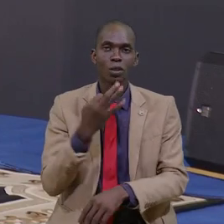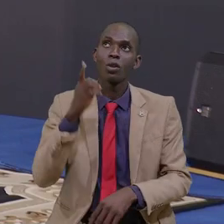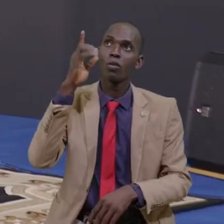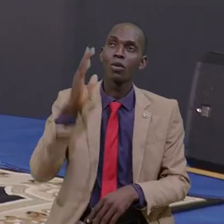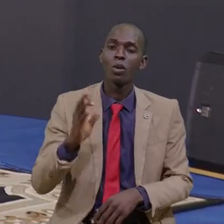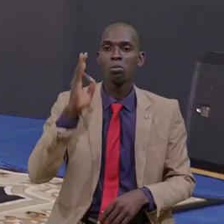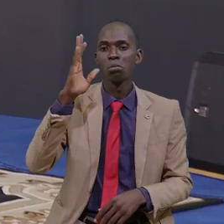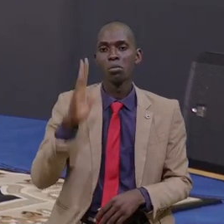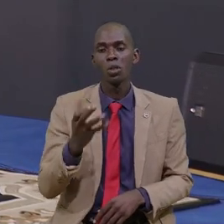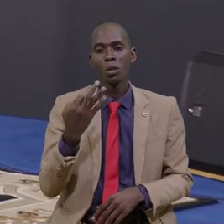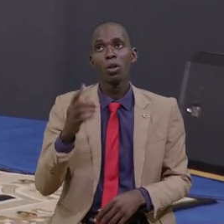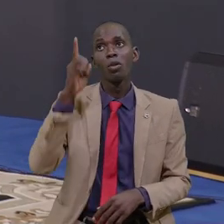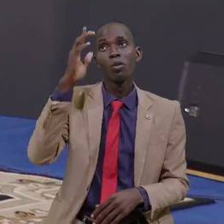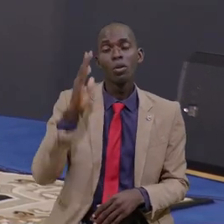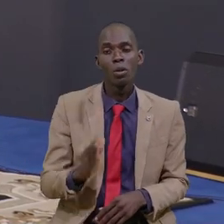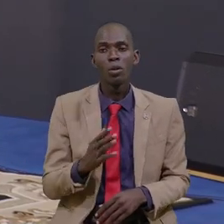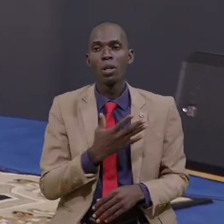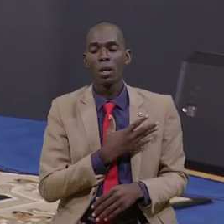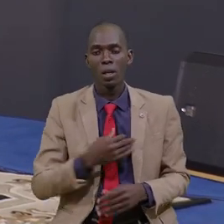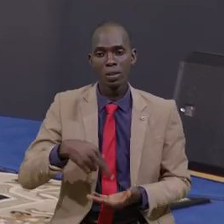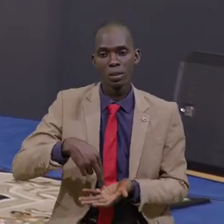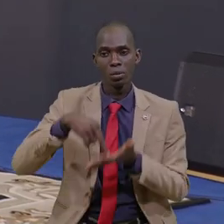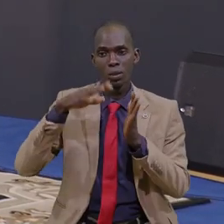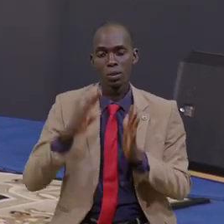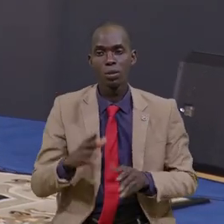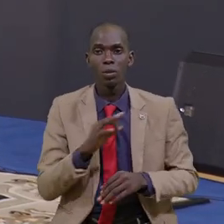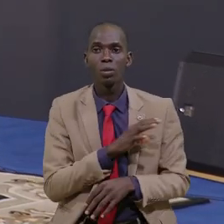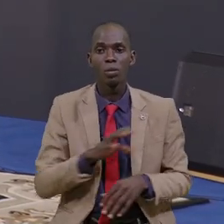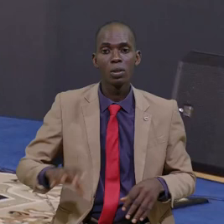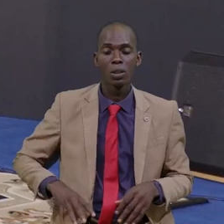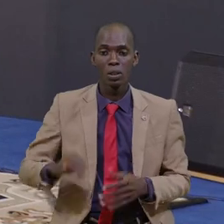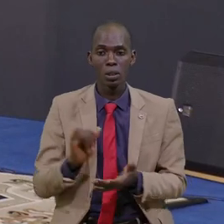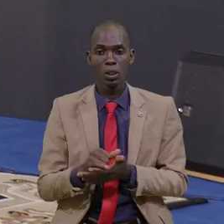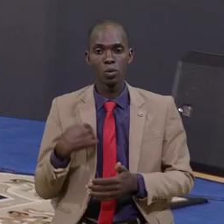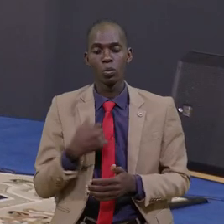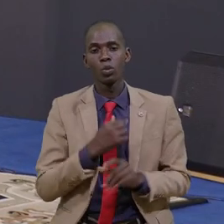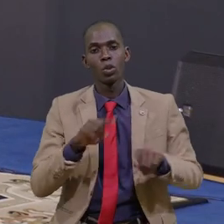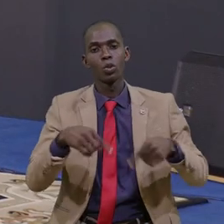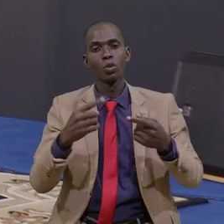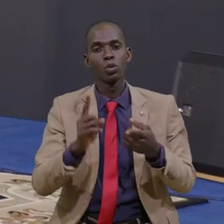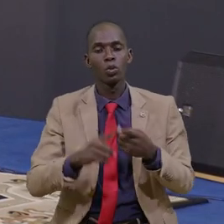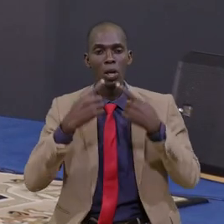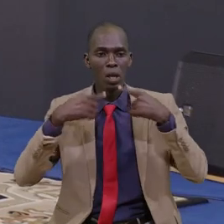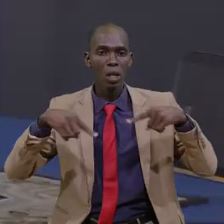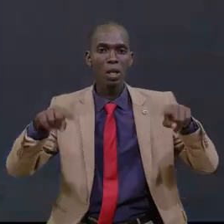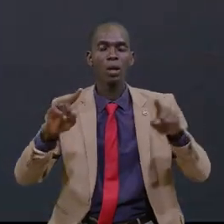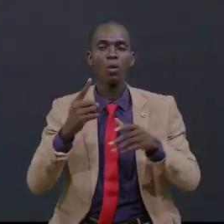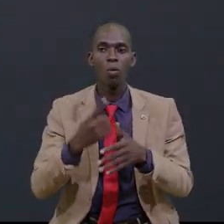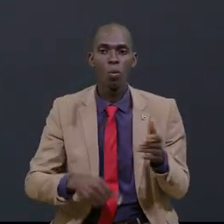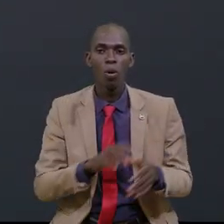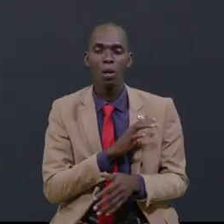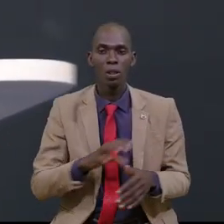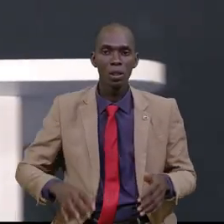God, ambassadors in Christ, that we will go to proclaim what Christ will be proclaiming